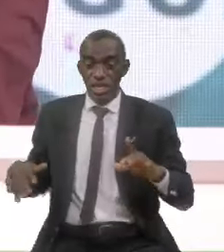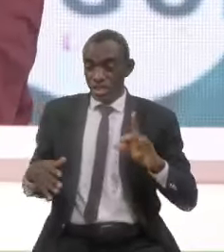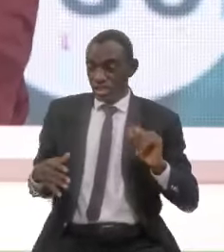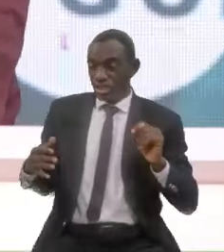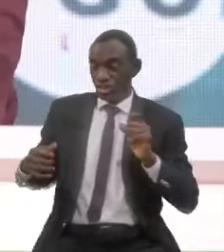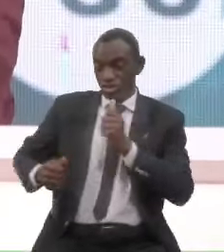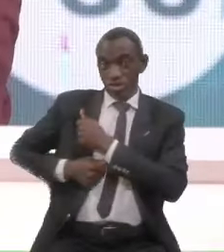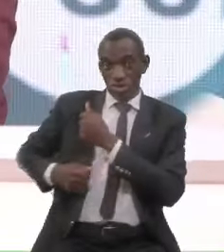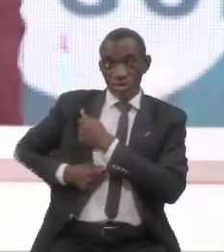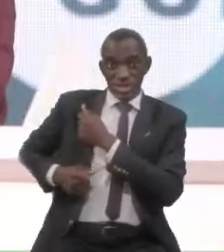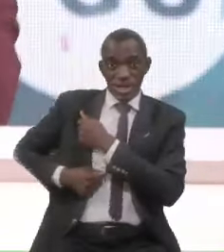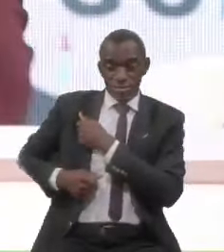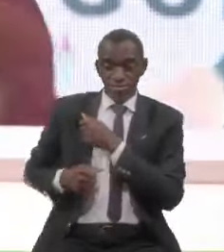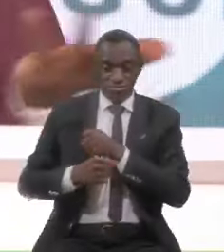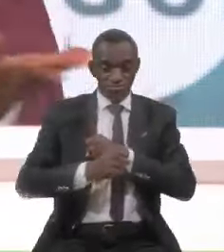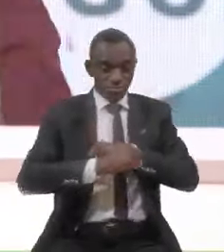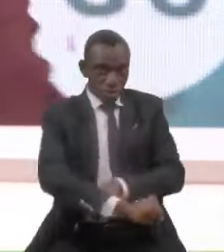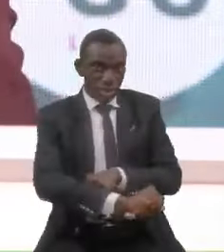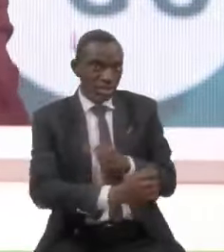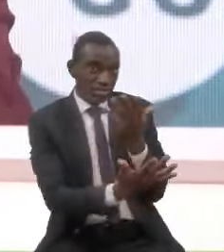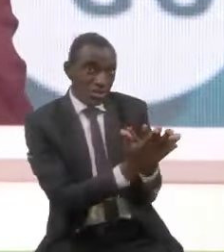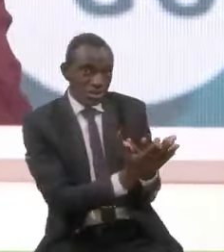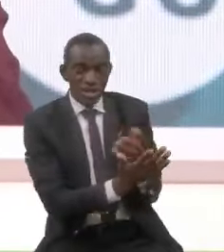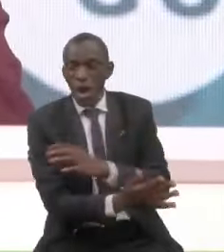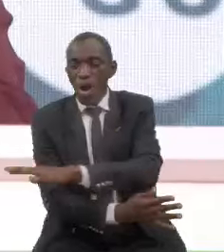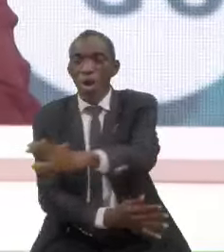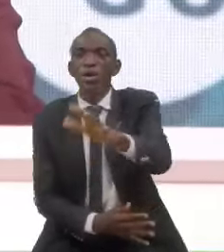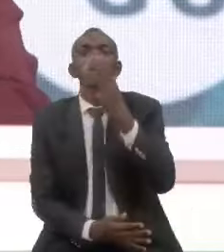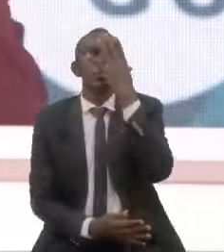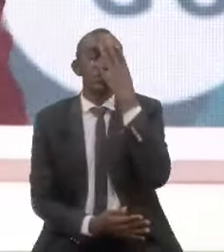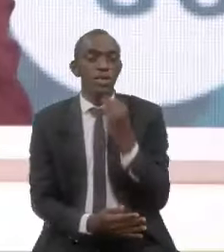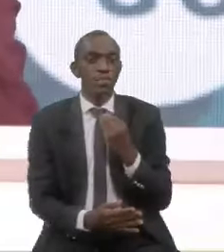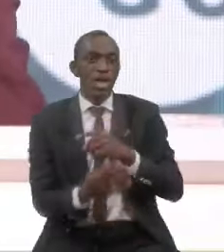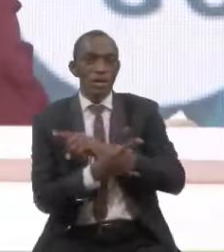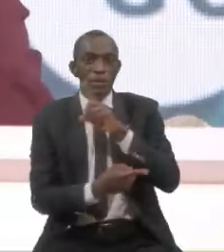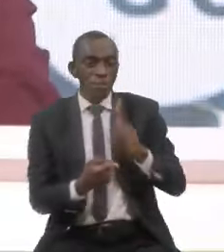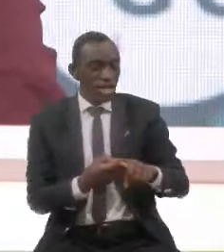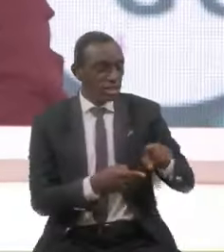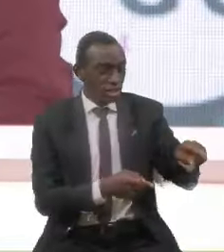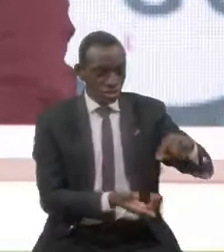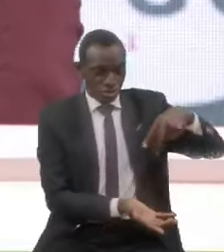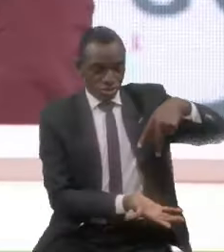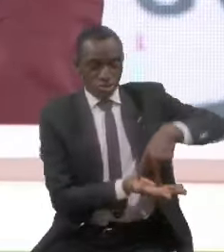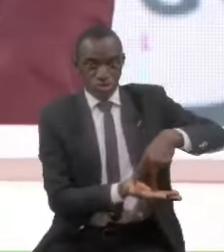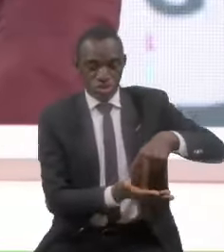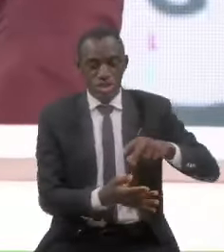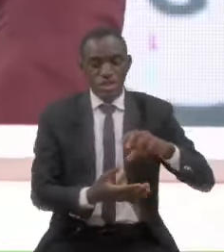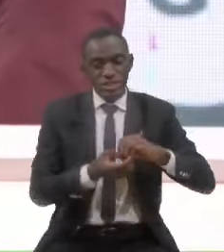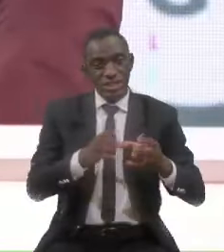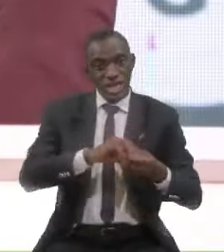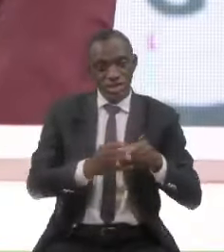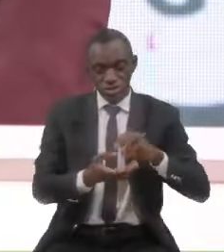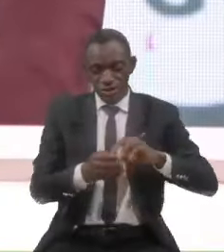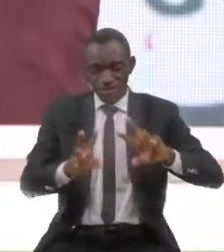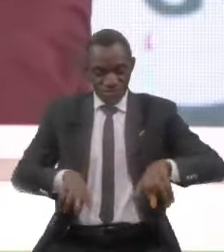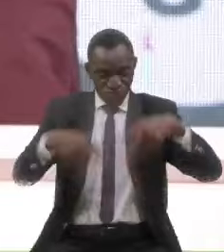deeply asleep. And when the chain dropped, whatever noise the chain made,